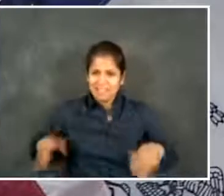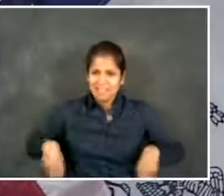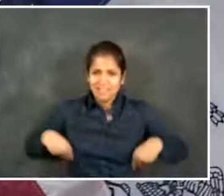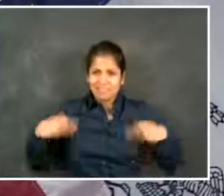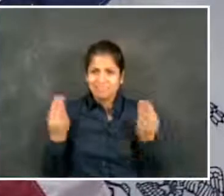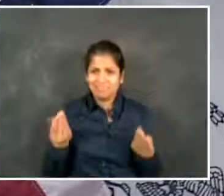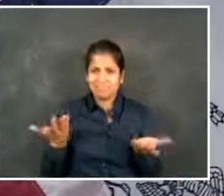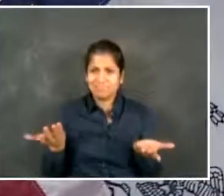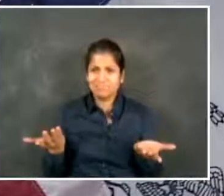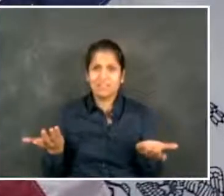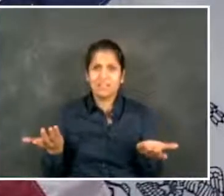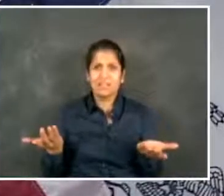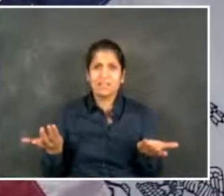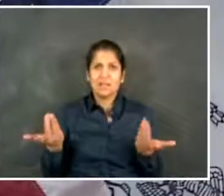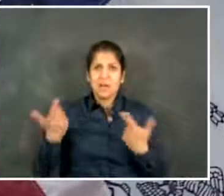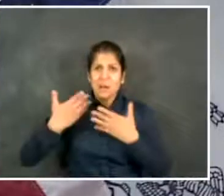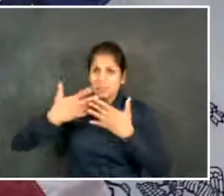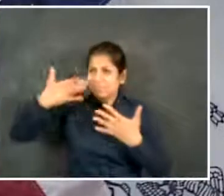youth.